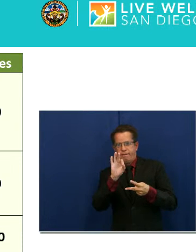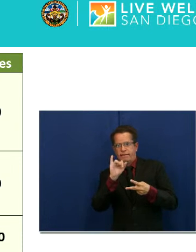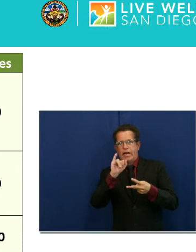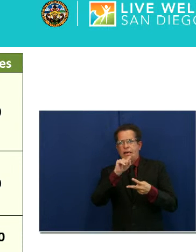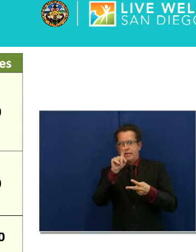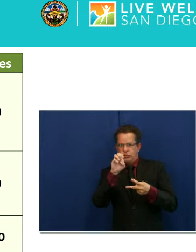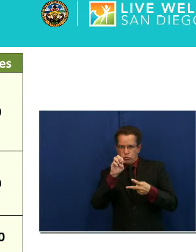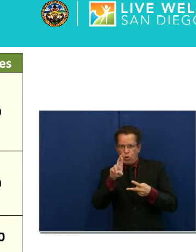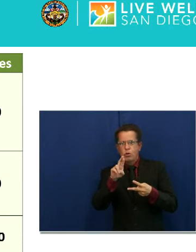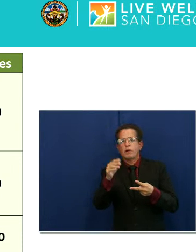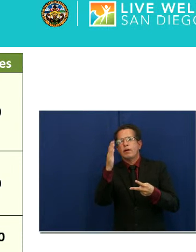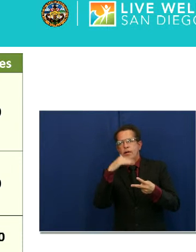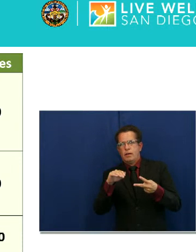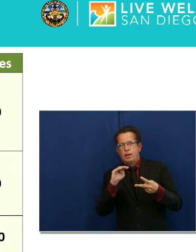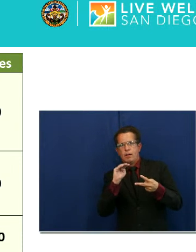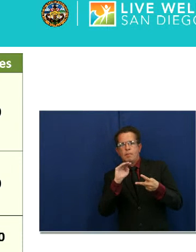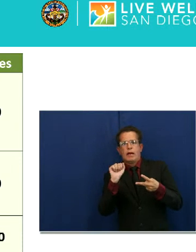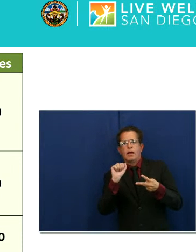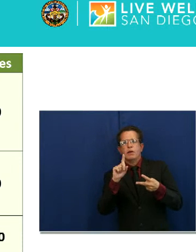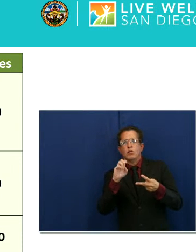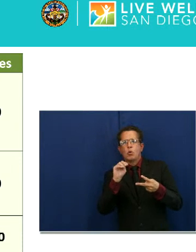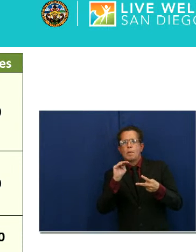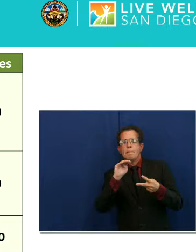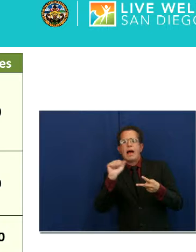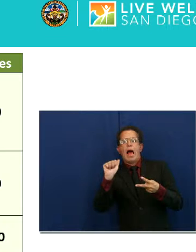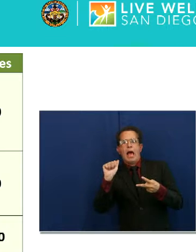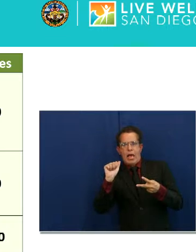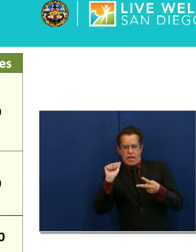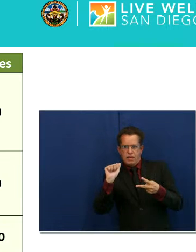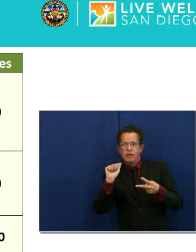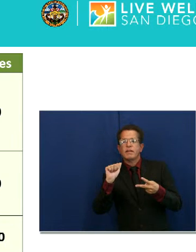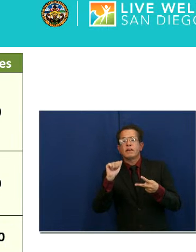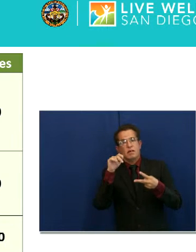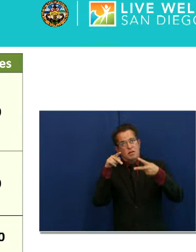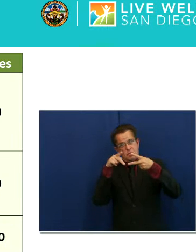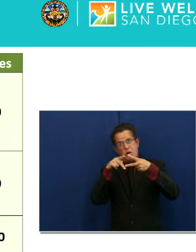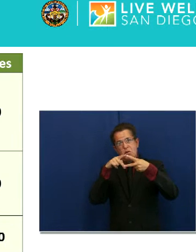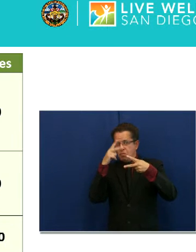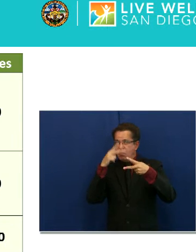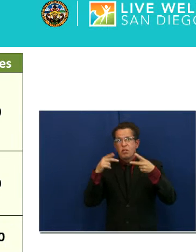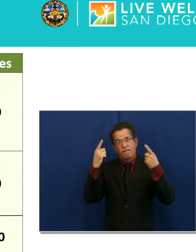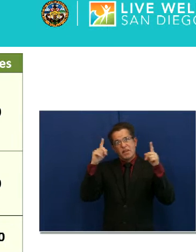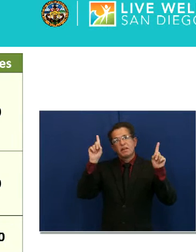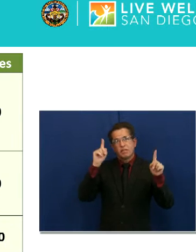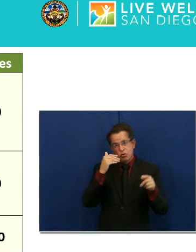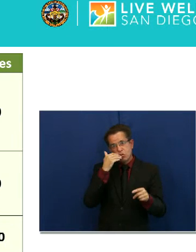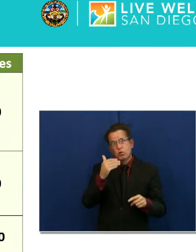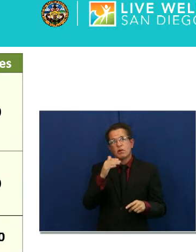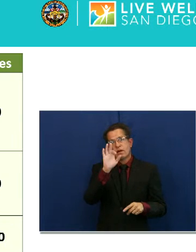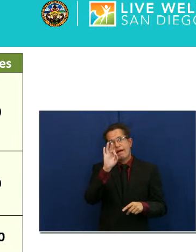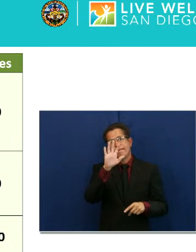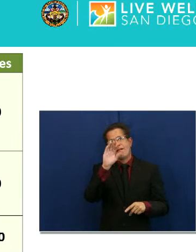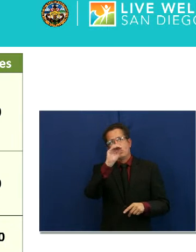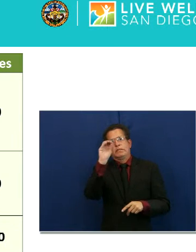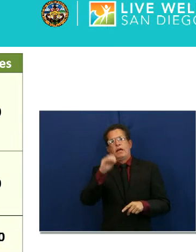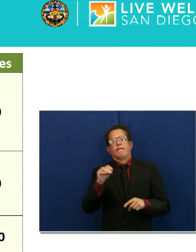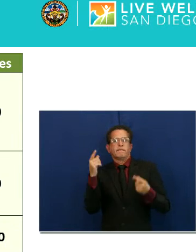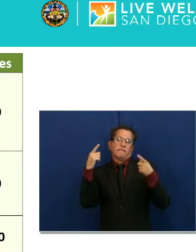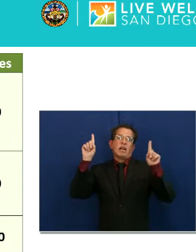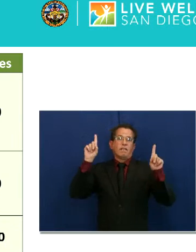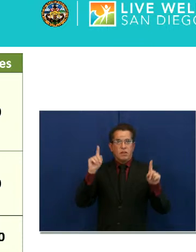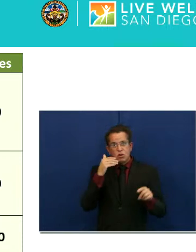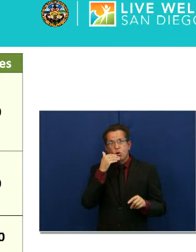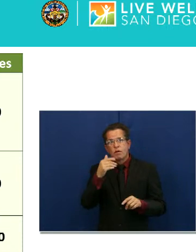Moderna vaccines are roughly equally effective, with 95% efficacy